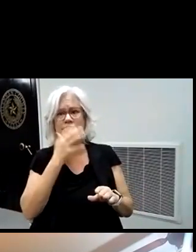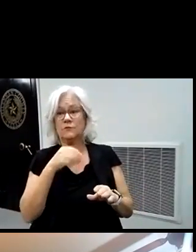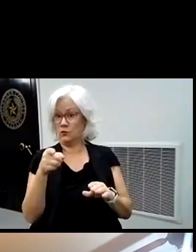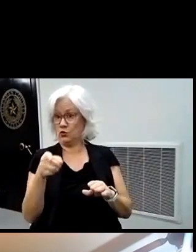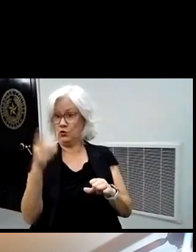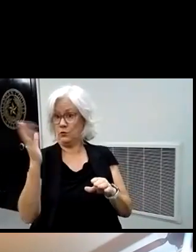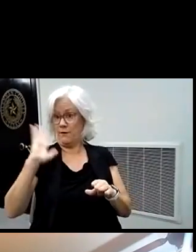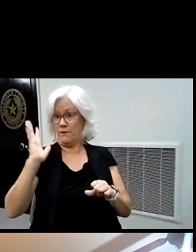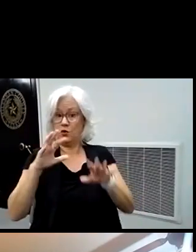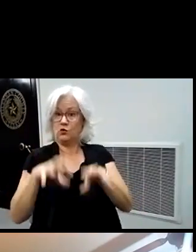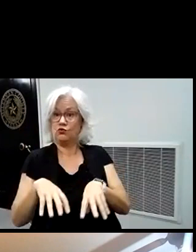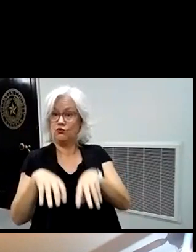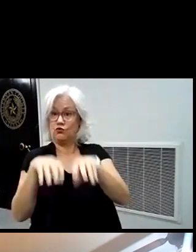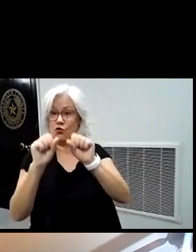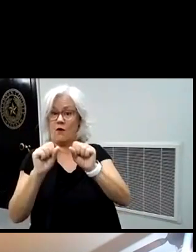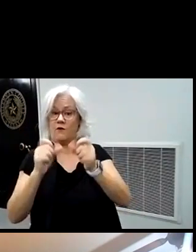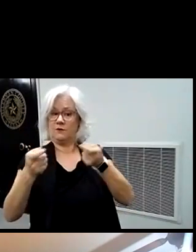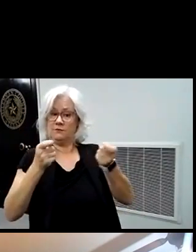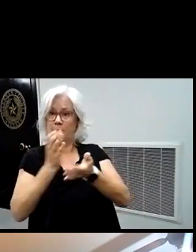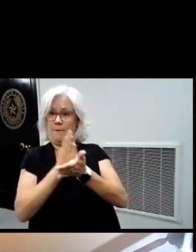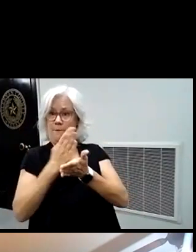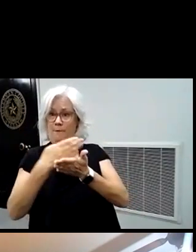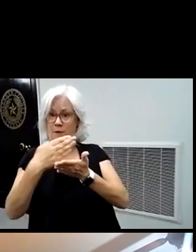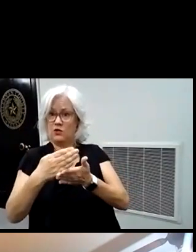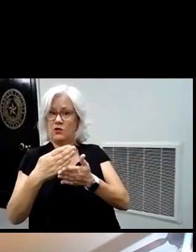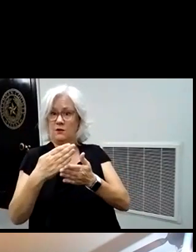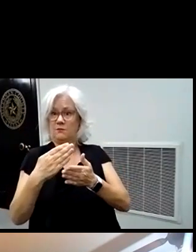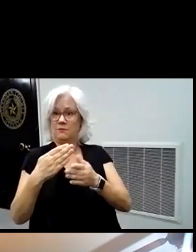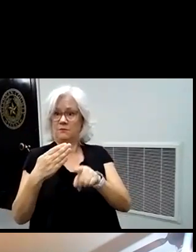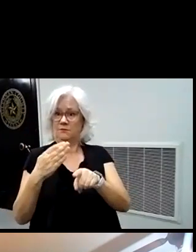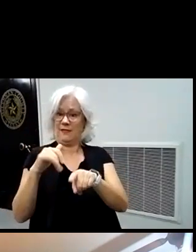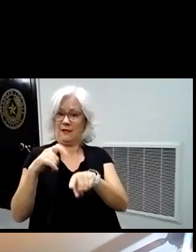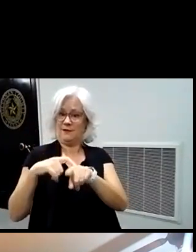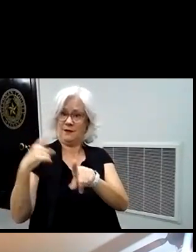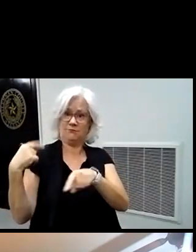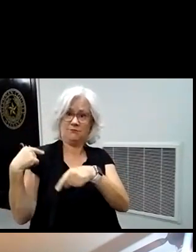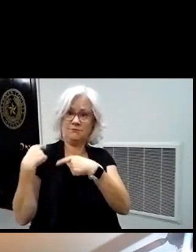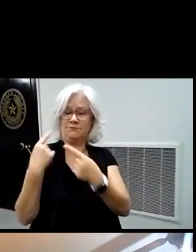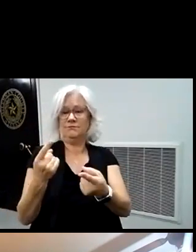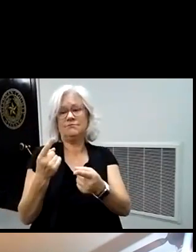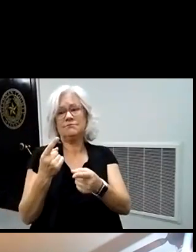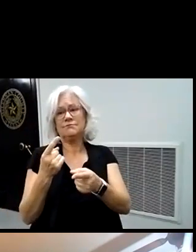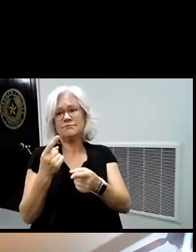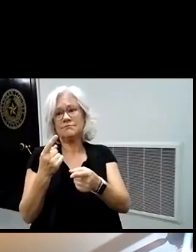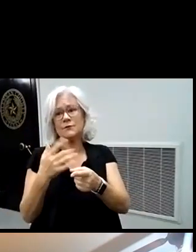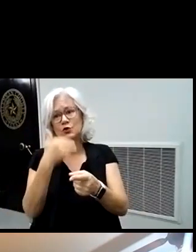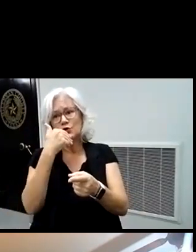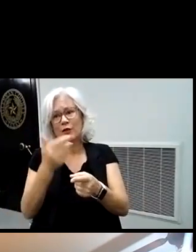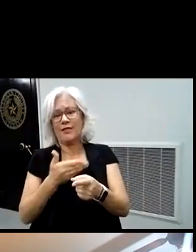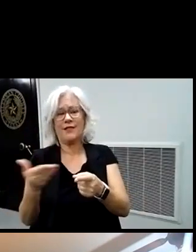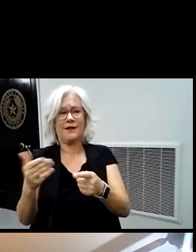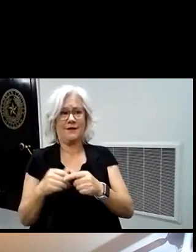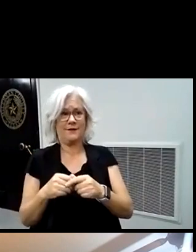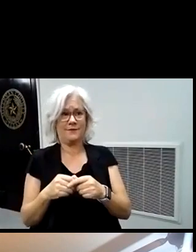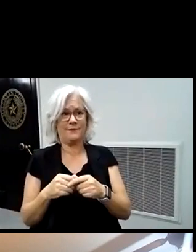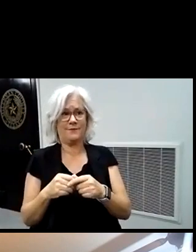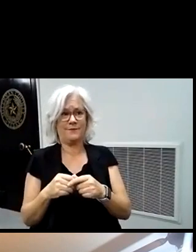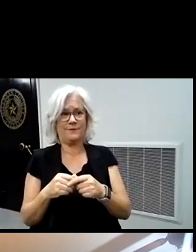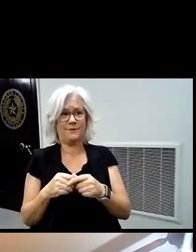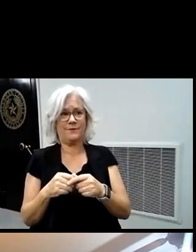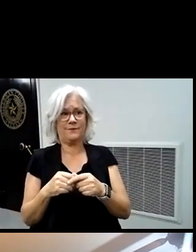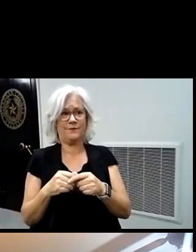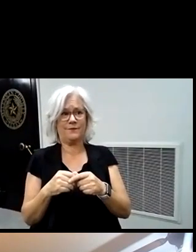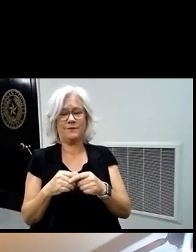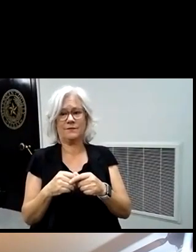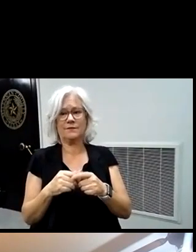over, kind of being in charge of the budget side, it was a good thing. We